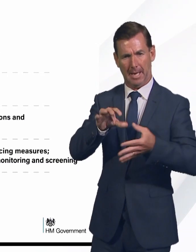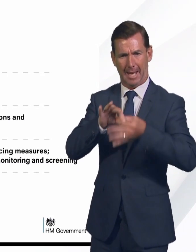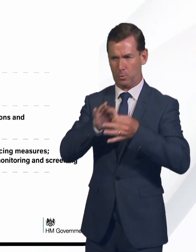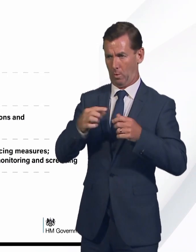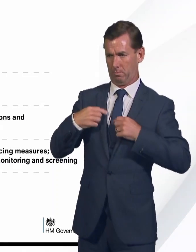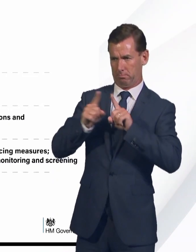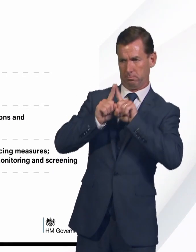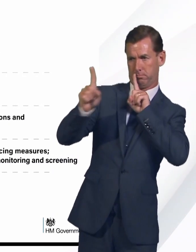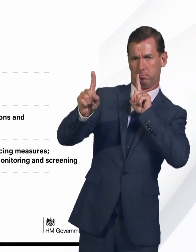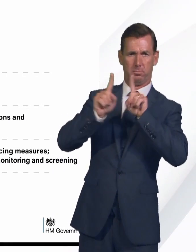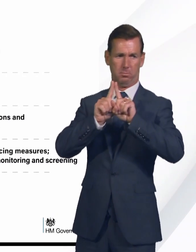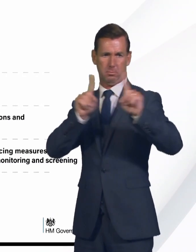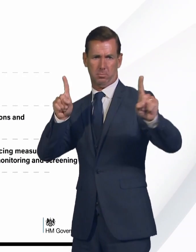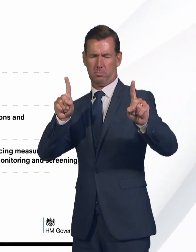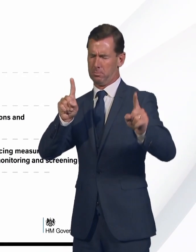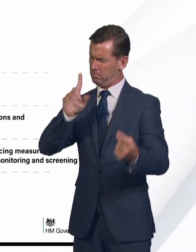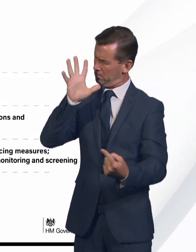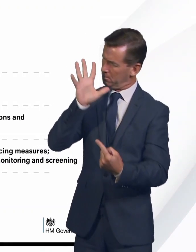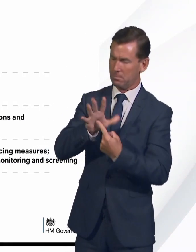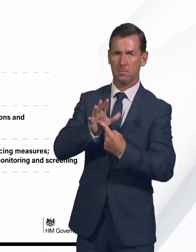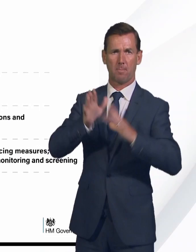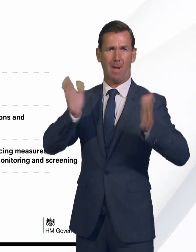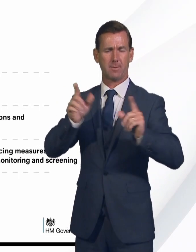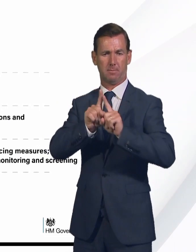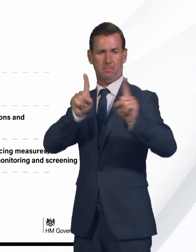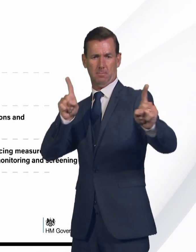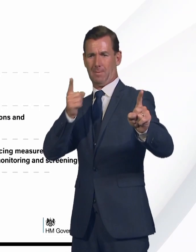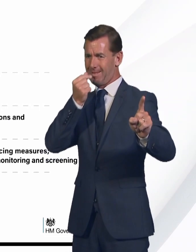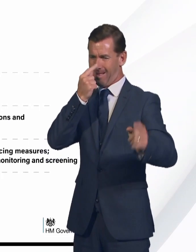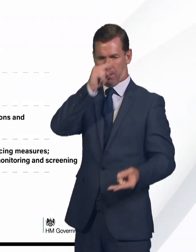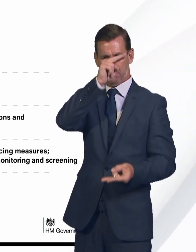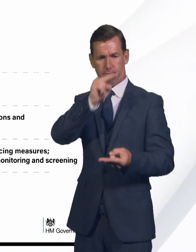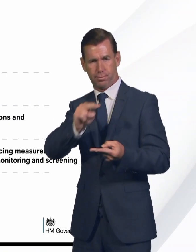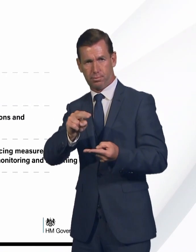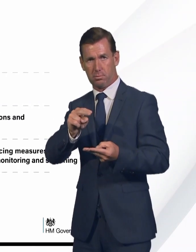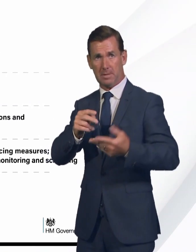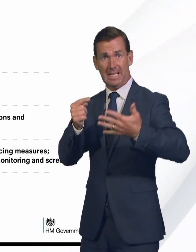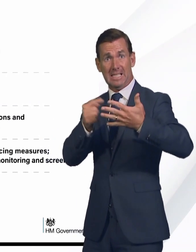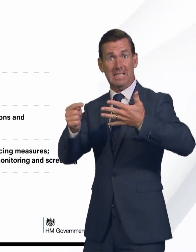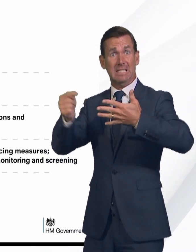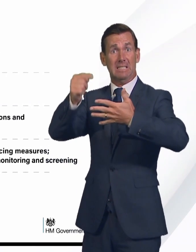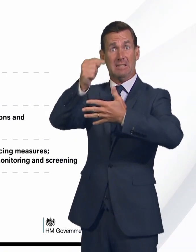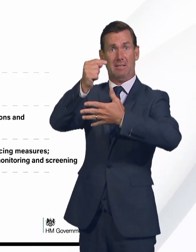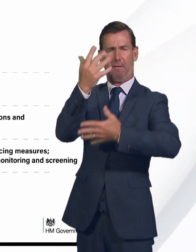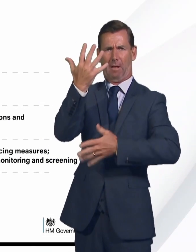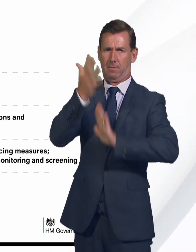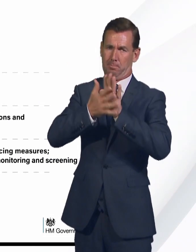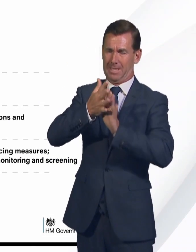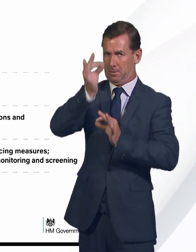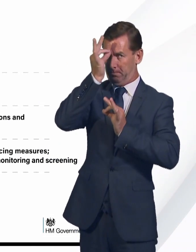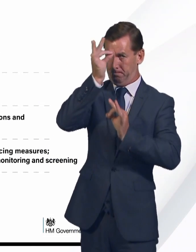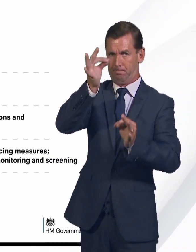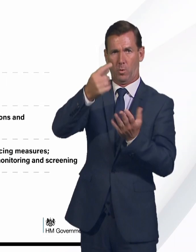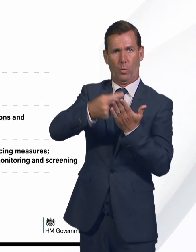which are vital in our efforts to control the virus. A higher alert level means stricter rules.